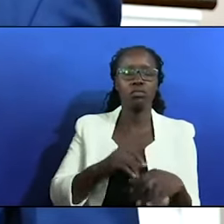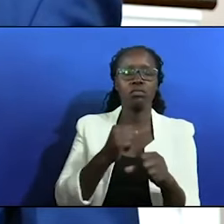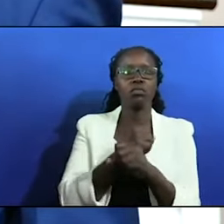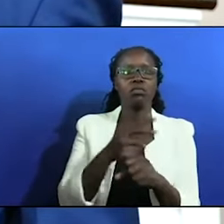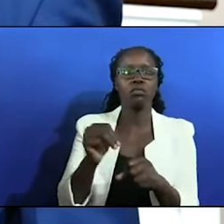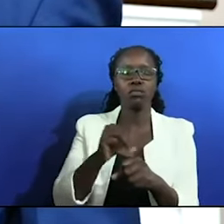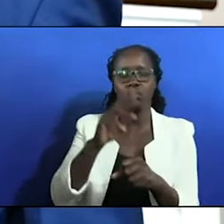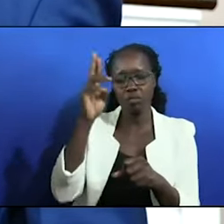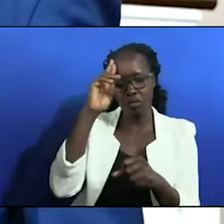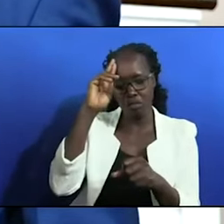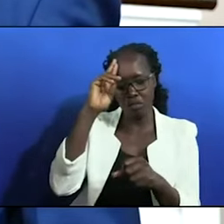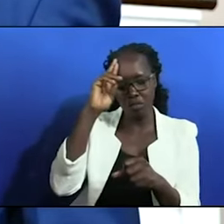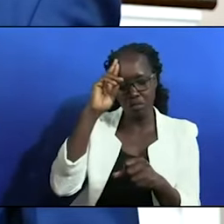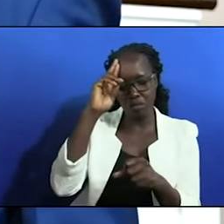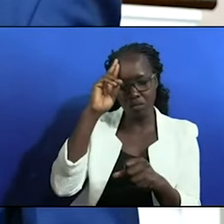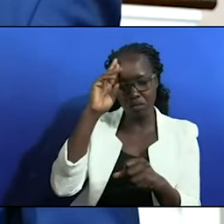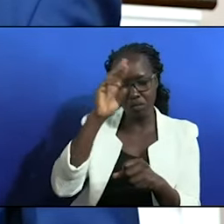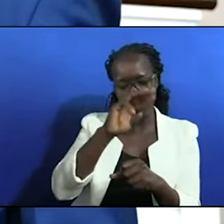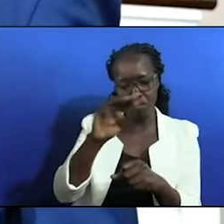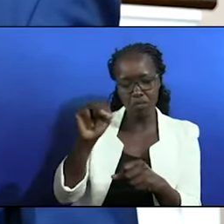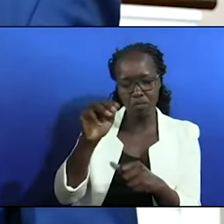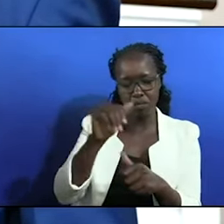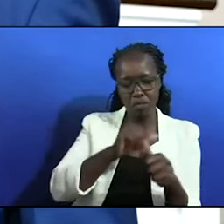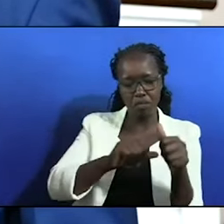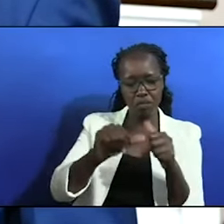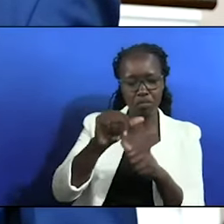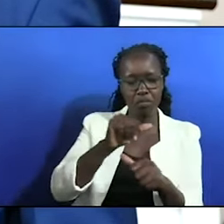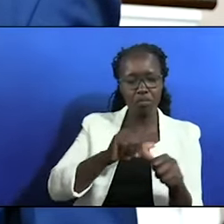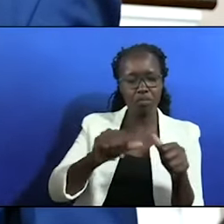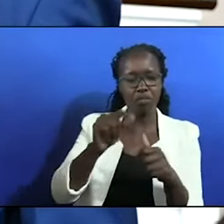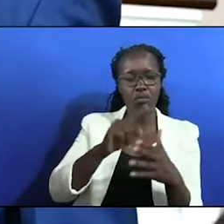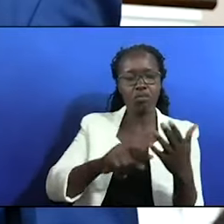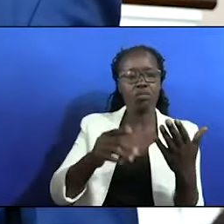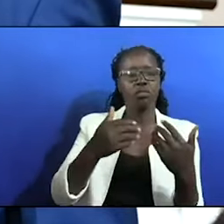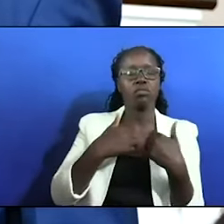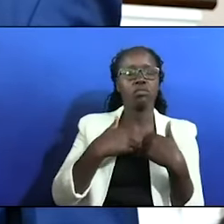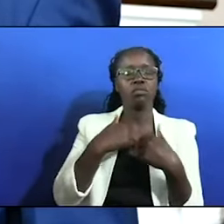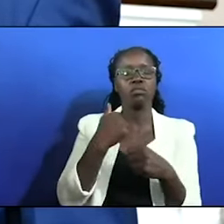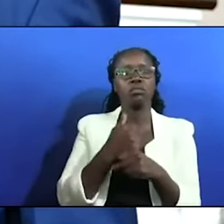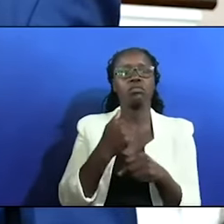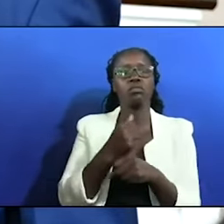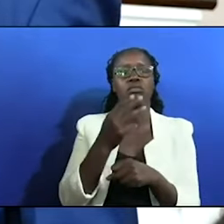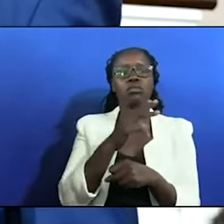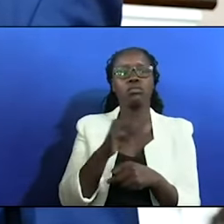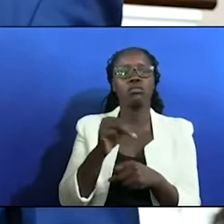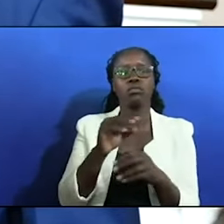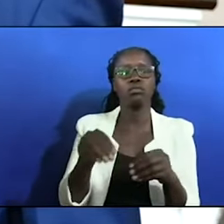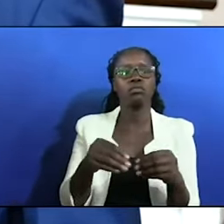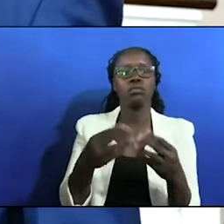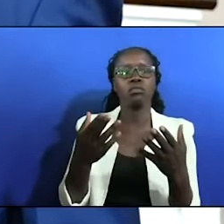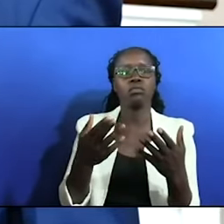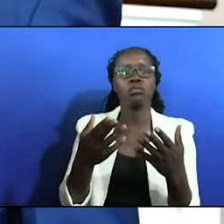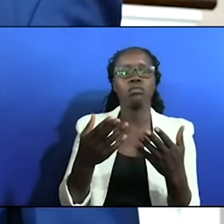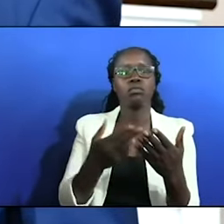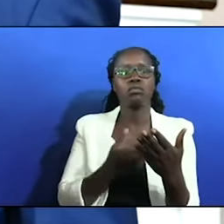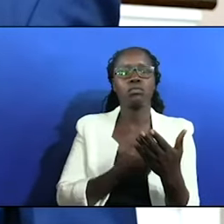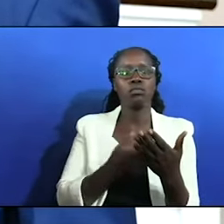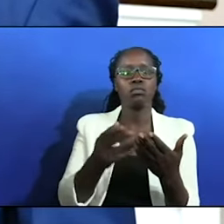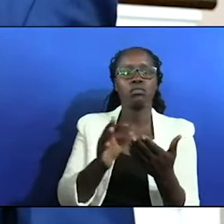and to remind them about what you have done to them. Give them thy Holy